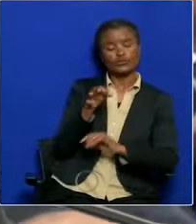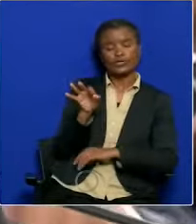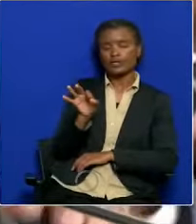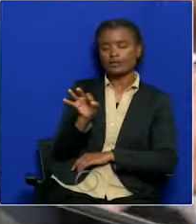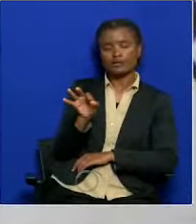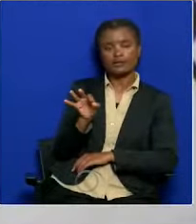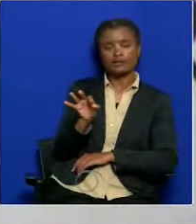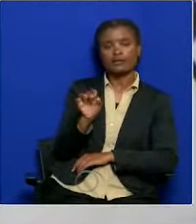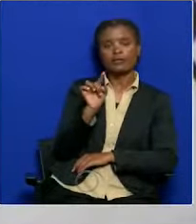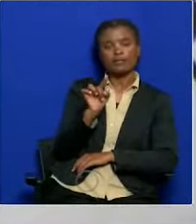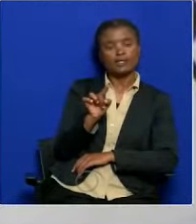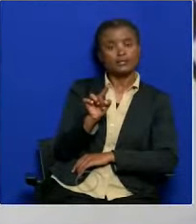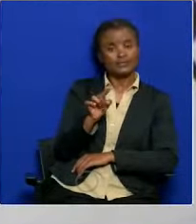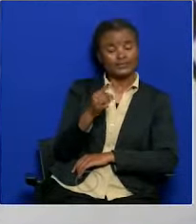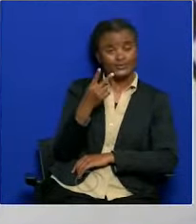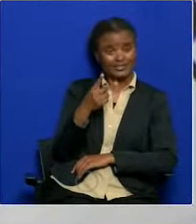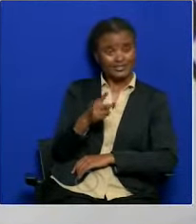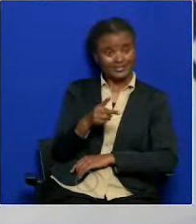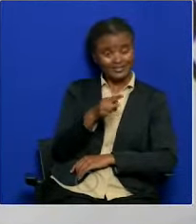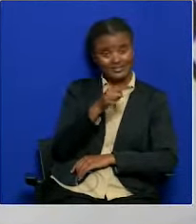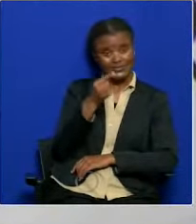so?